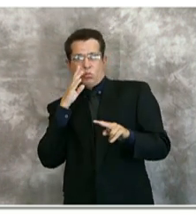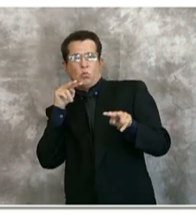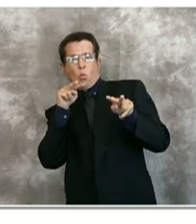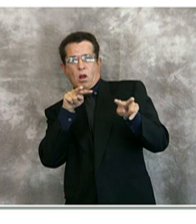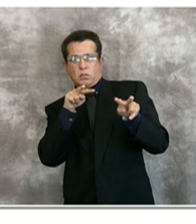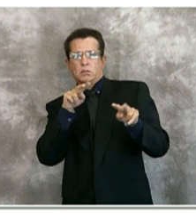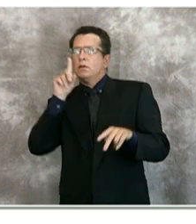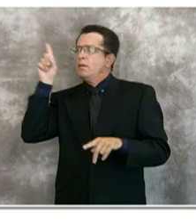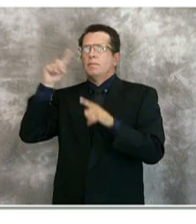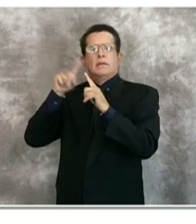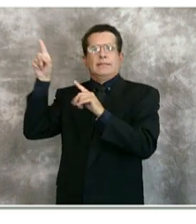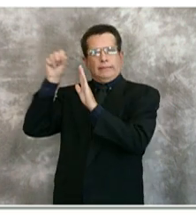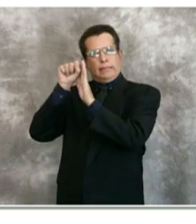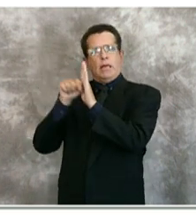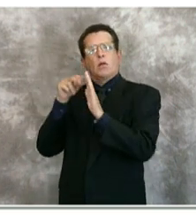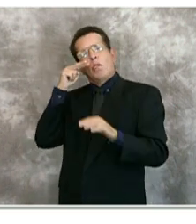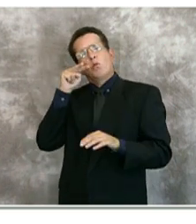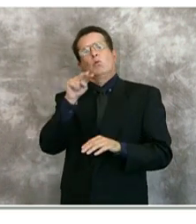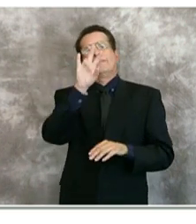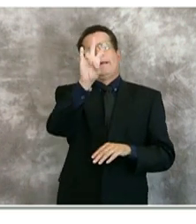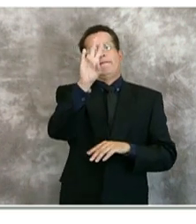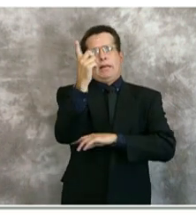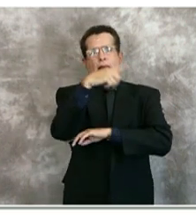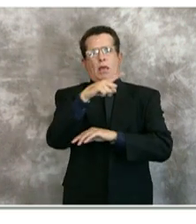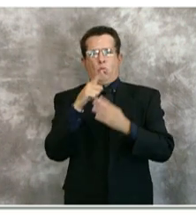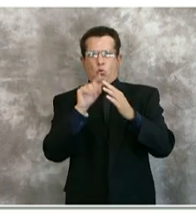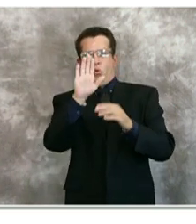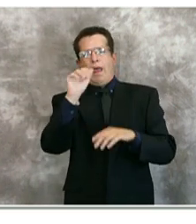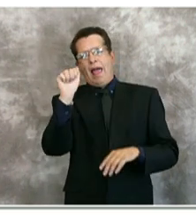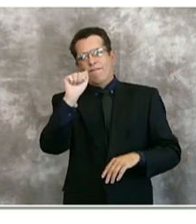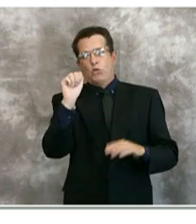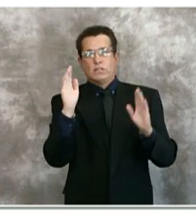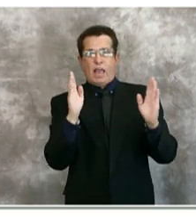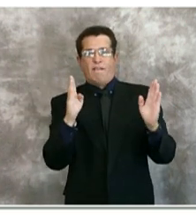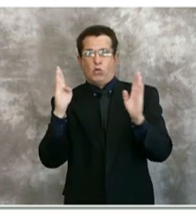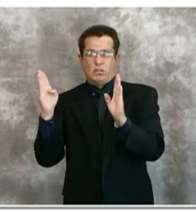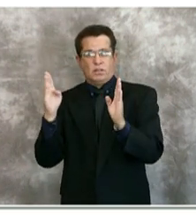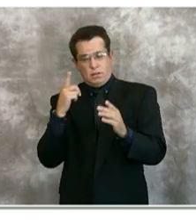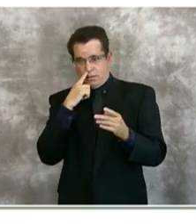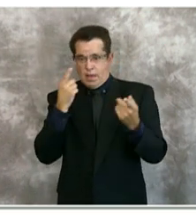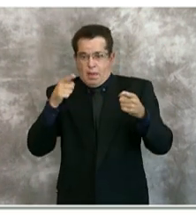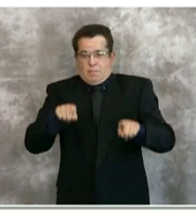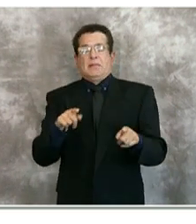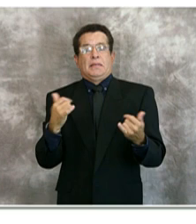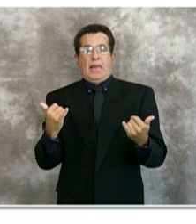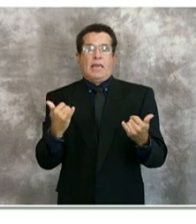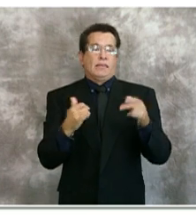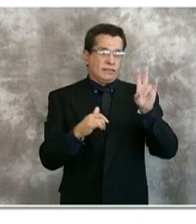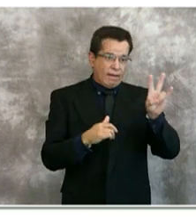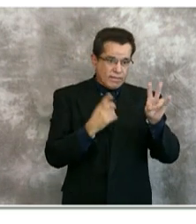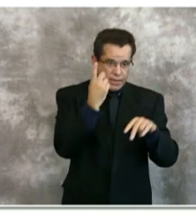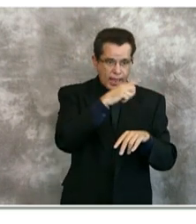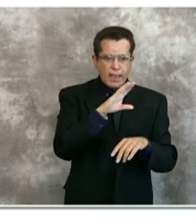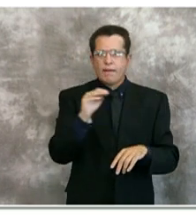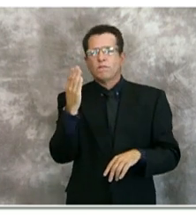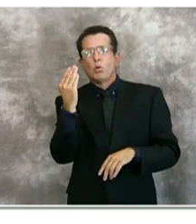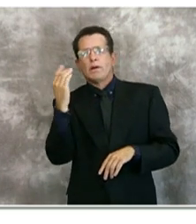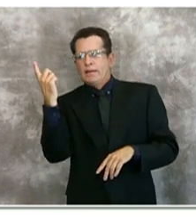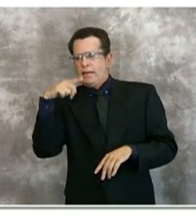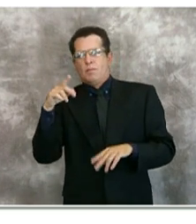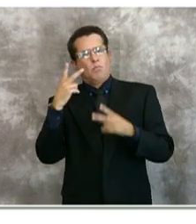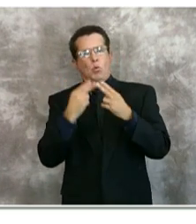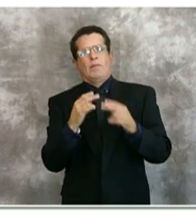state looks at the 7-day average. Out of coincidence, today the 7-day and 14-day average are both exactly the same. They're both